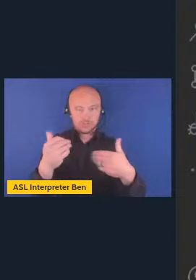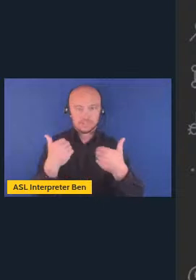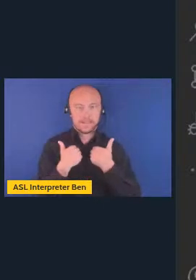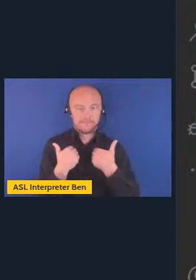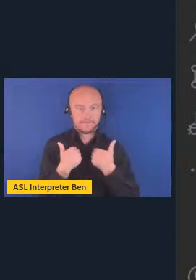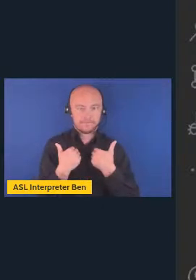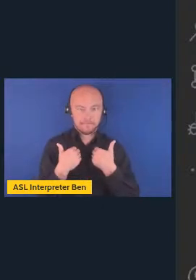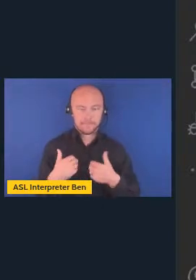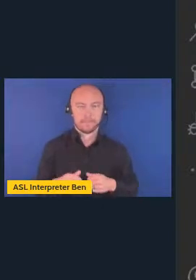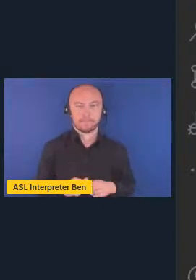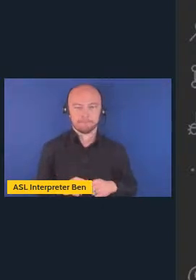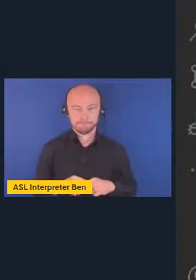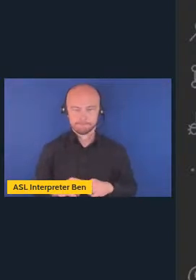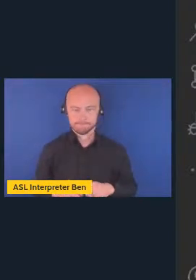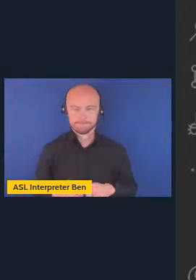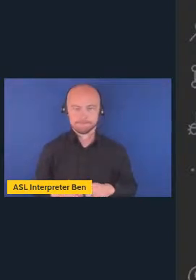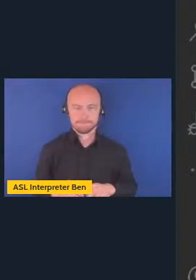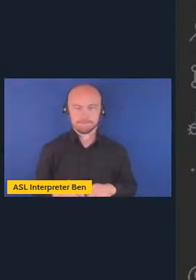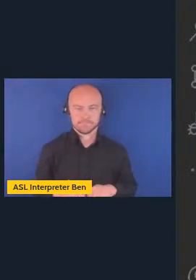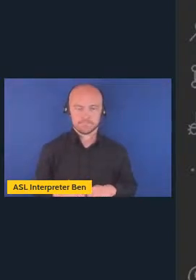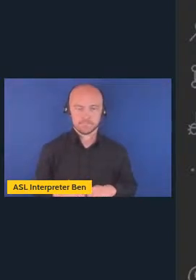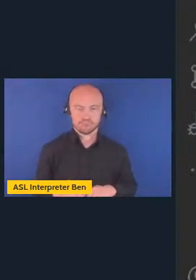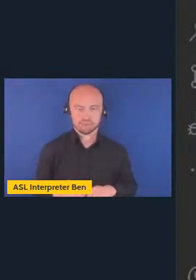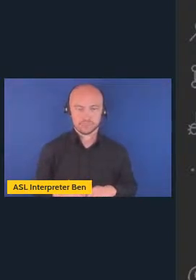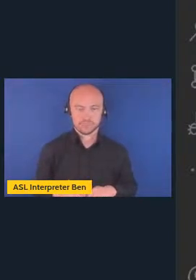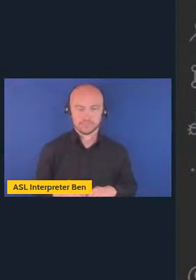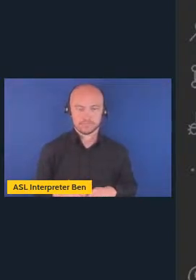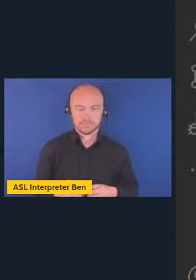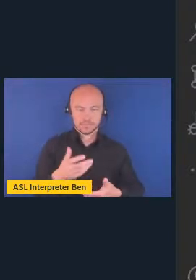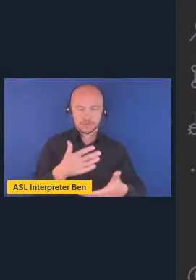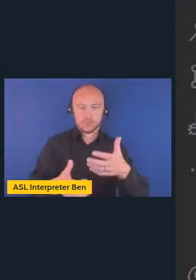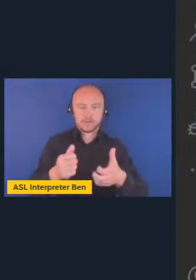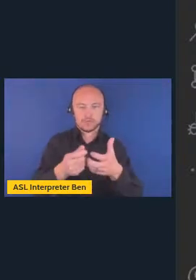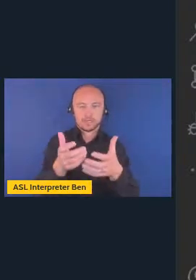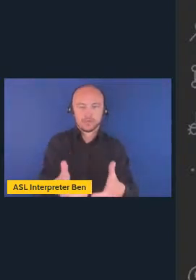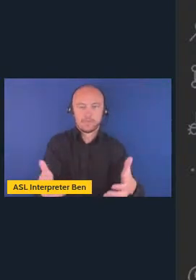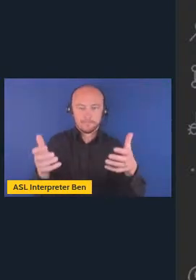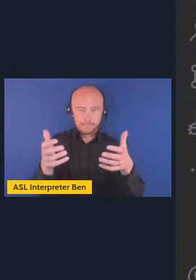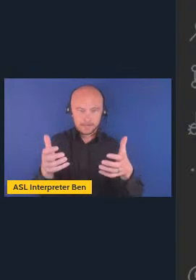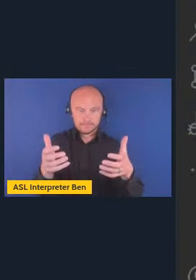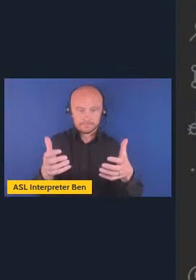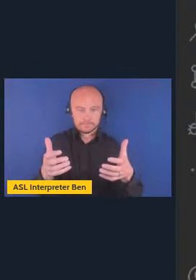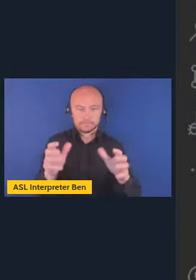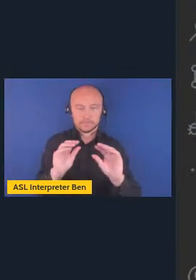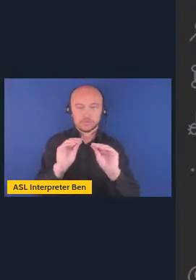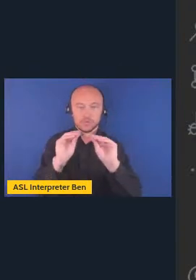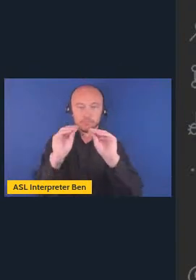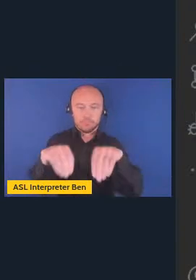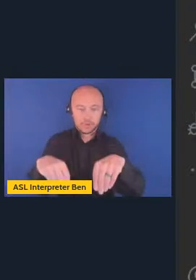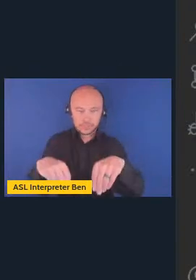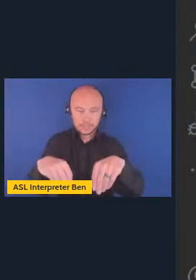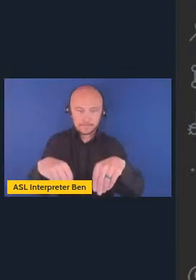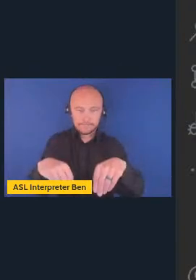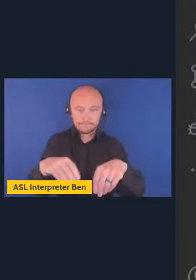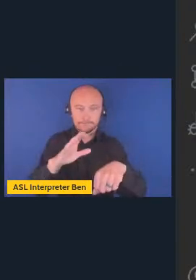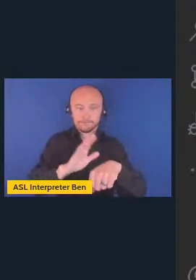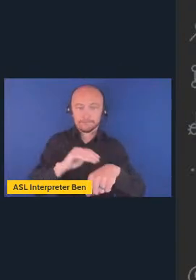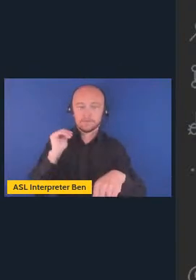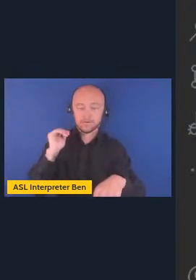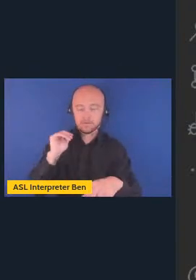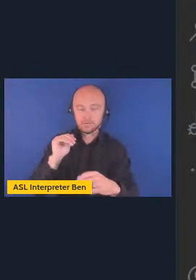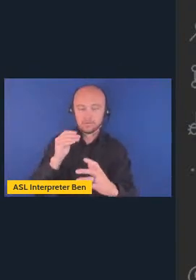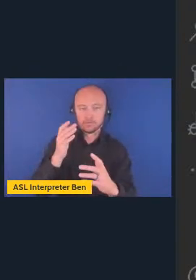kind of when interacting with a bucket in runtime. So I'm going to do put, and I'm going to call it